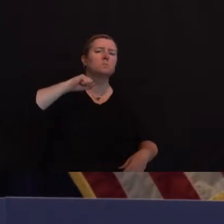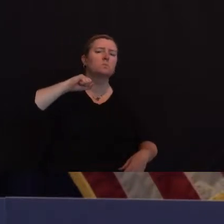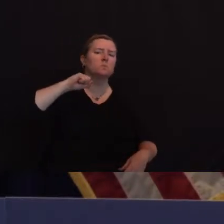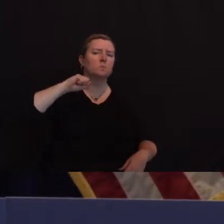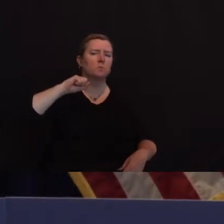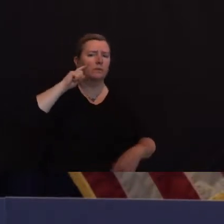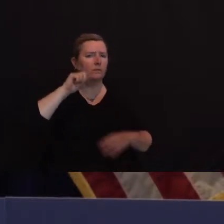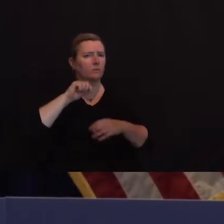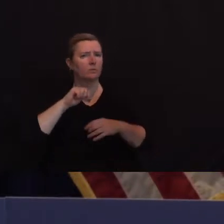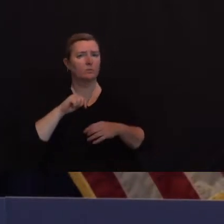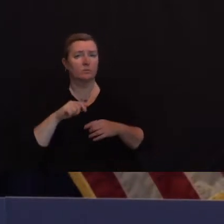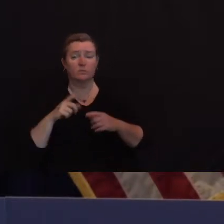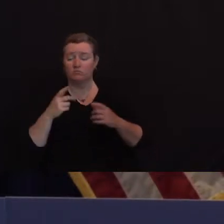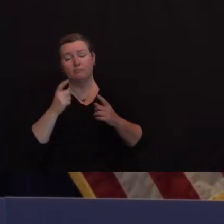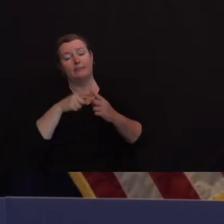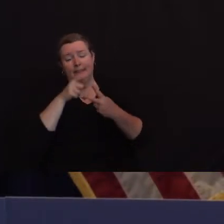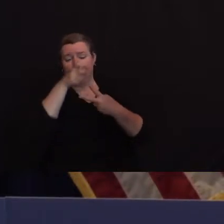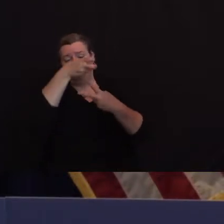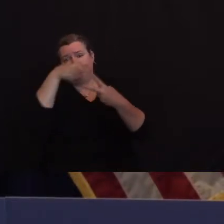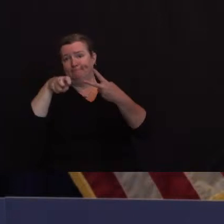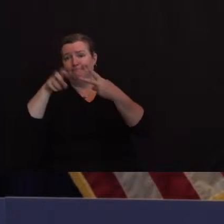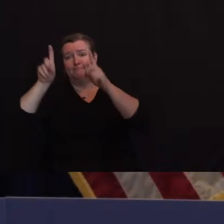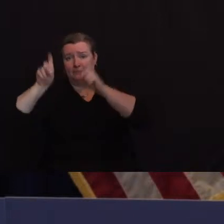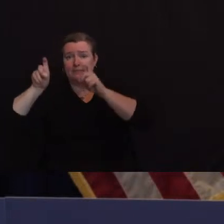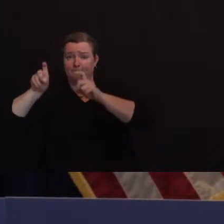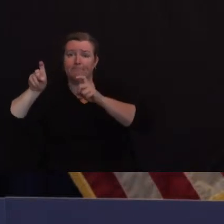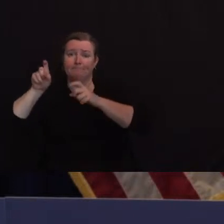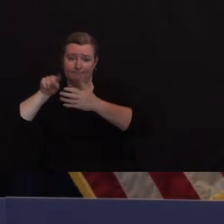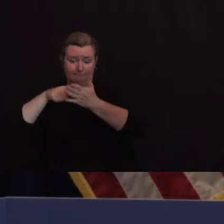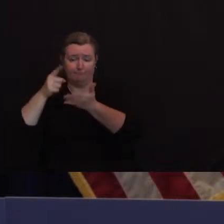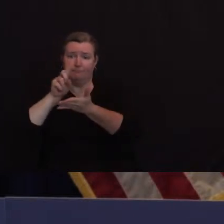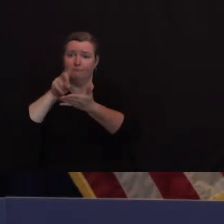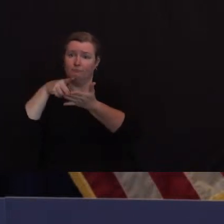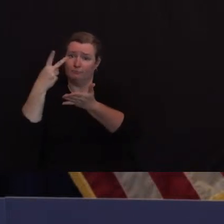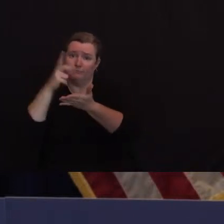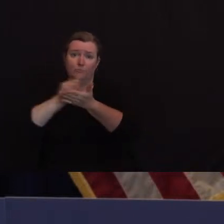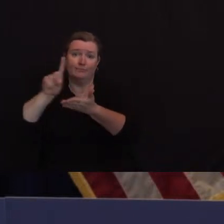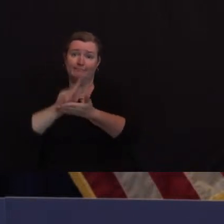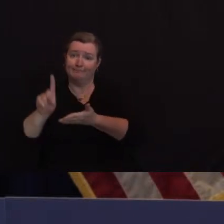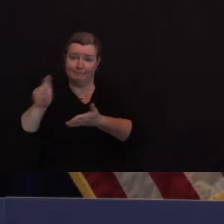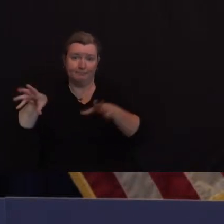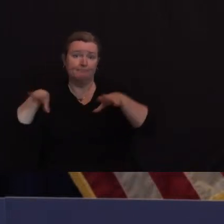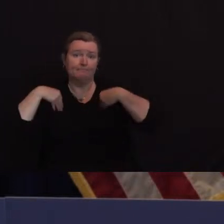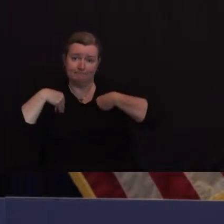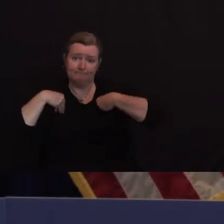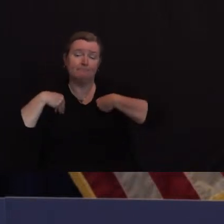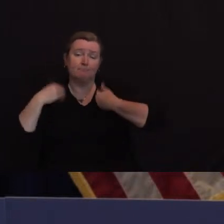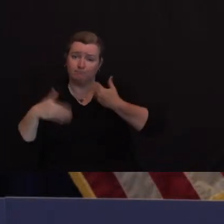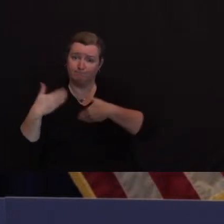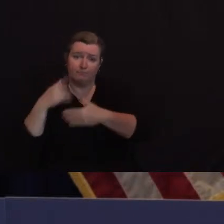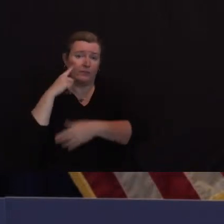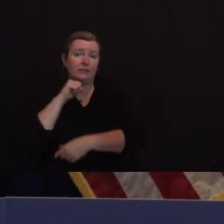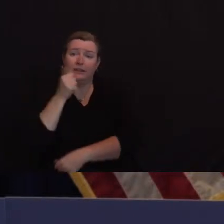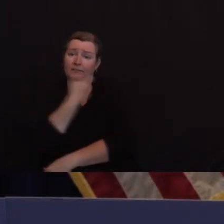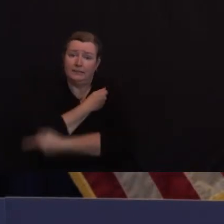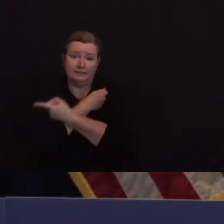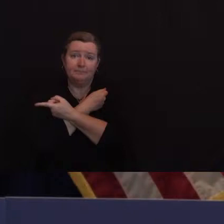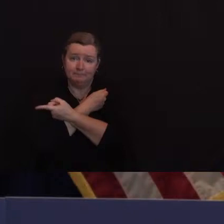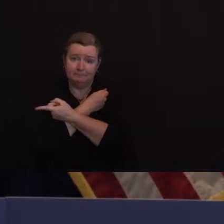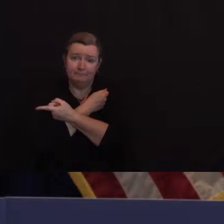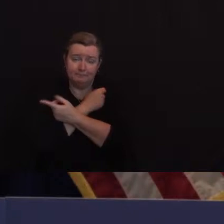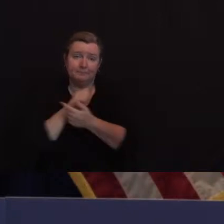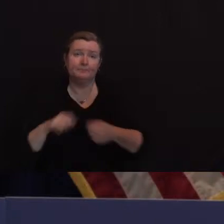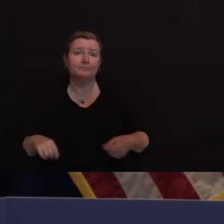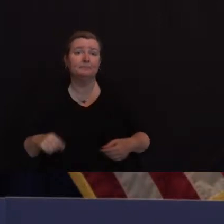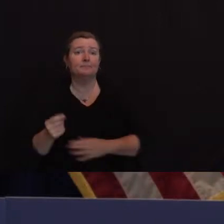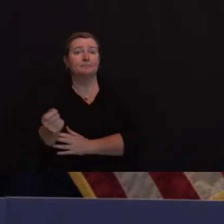tested, maybe once a week, probably twice a week. And we will have available sites in every county for